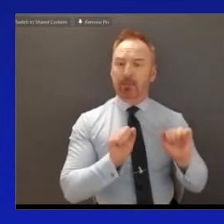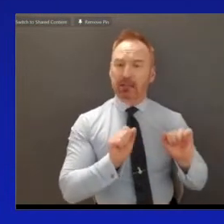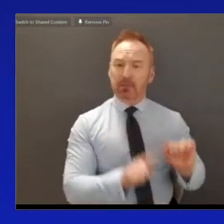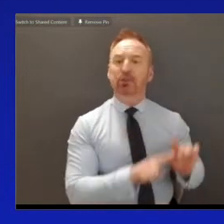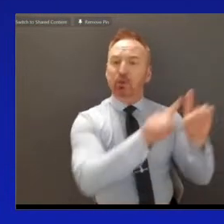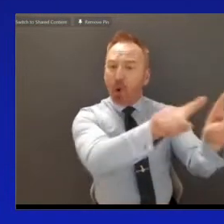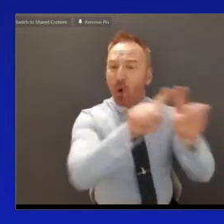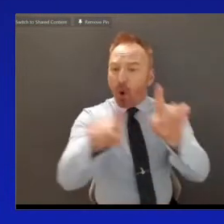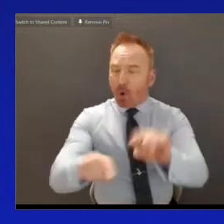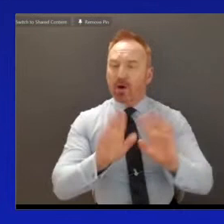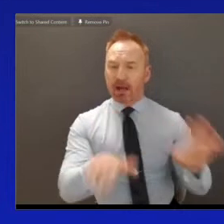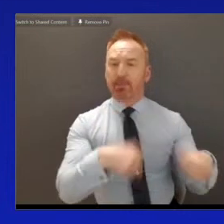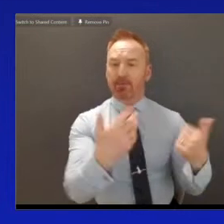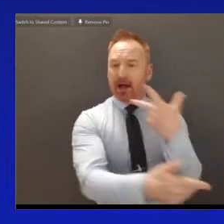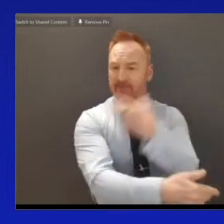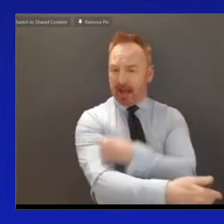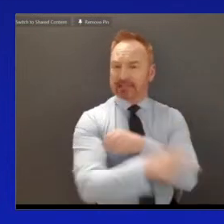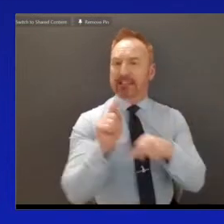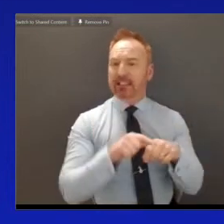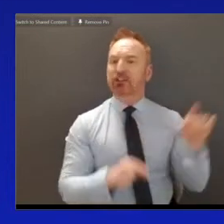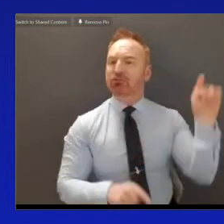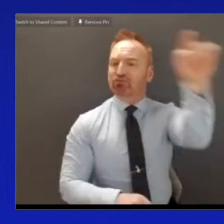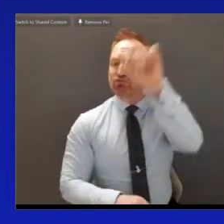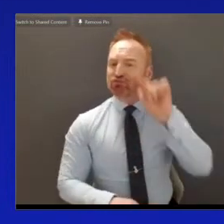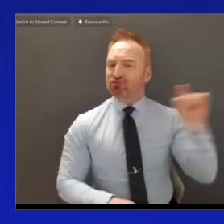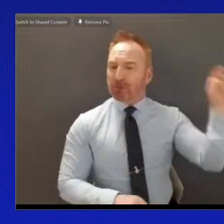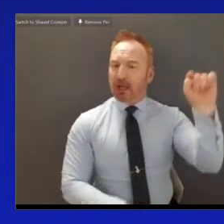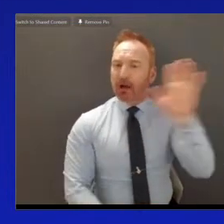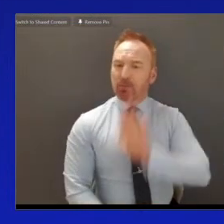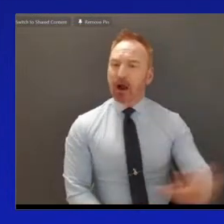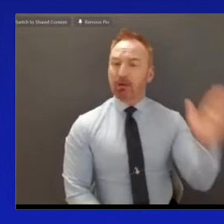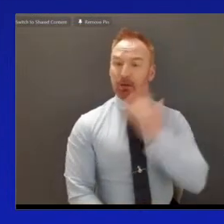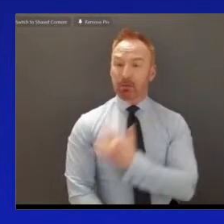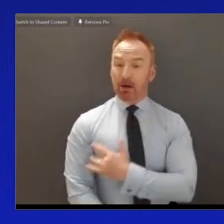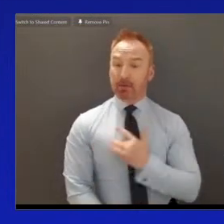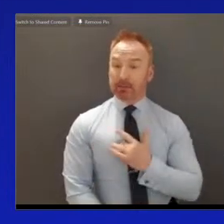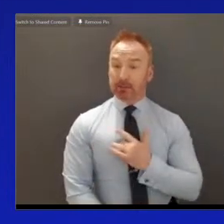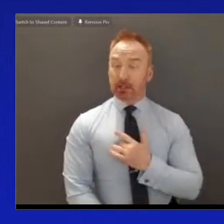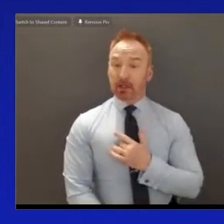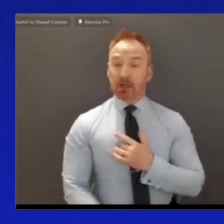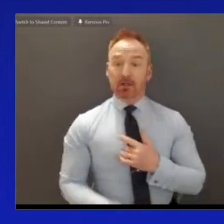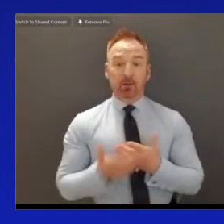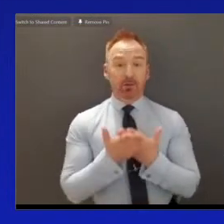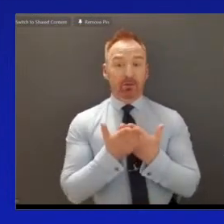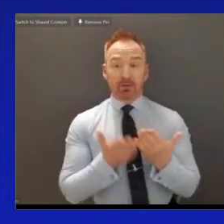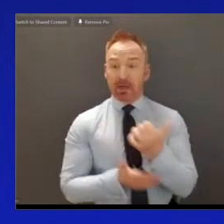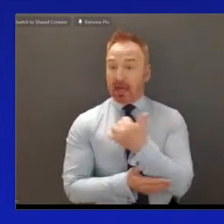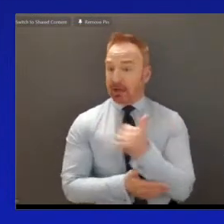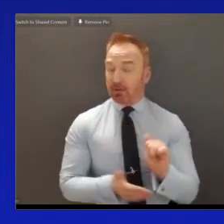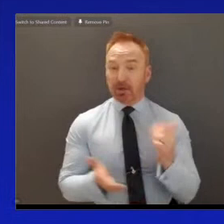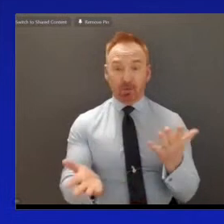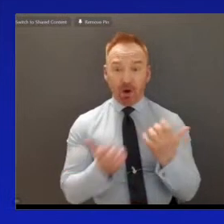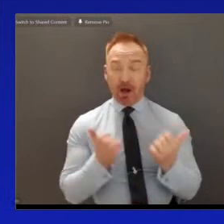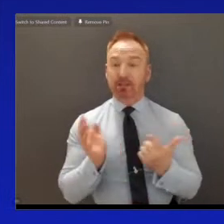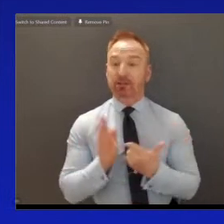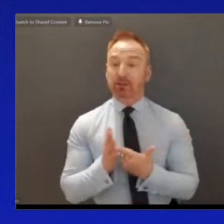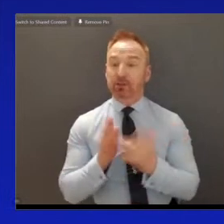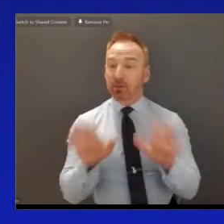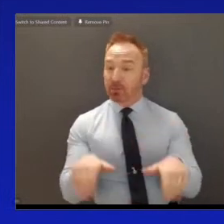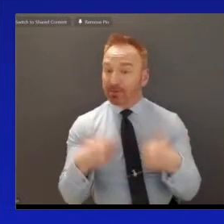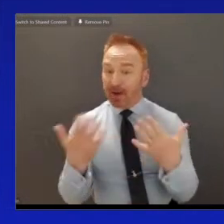I'll just again say more that we would like to hear from anyone who would like to give us feedback. So the Engage